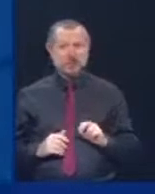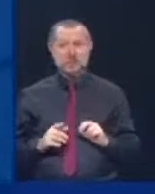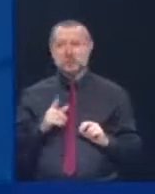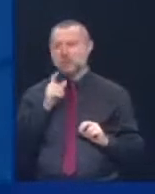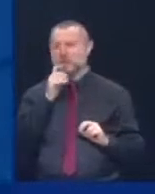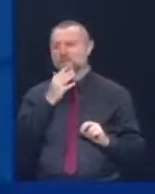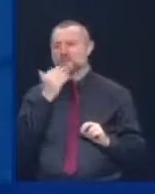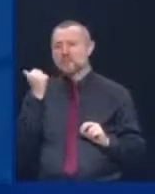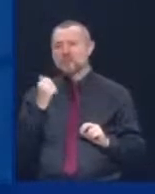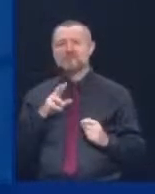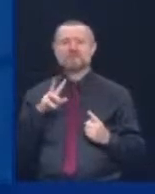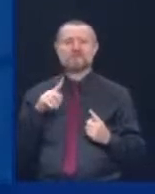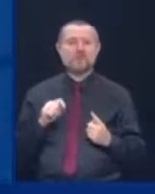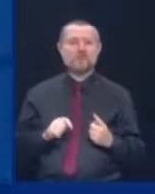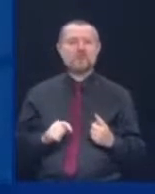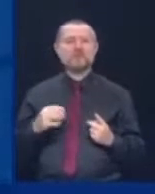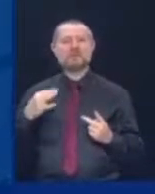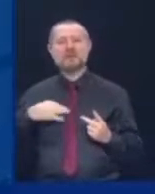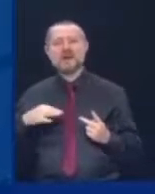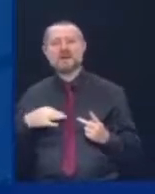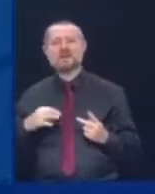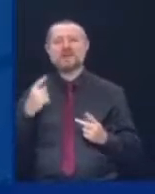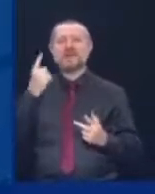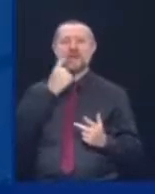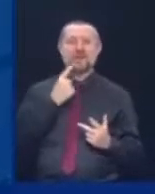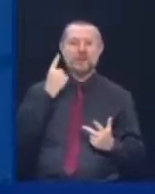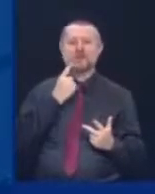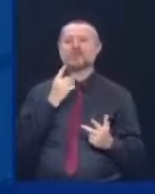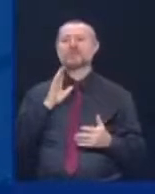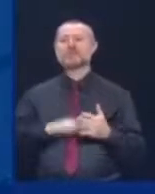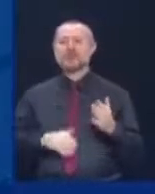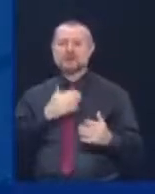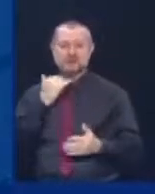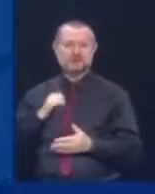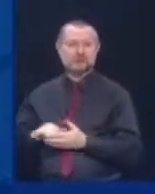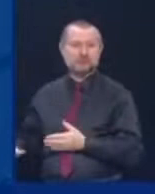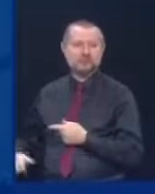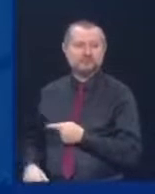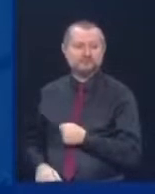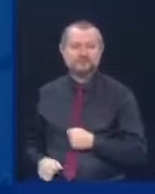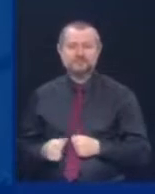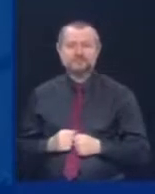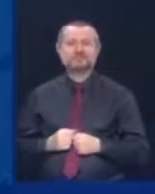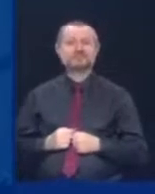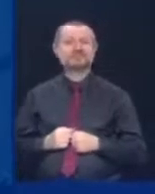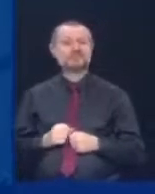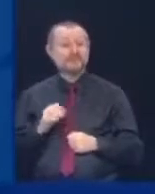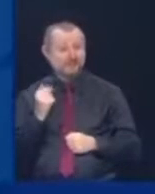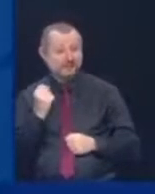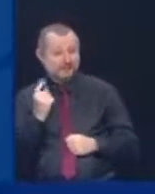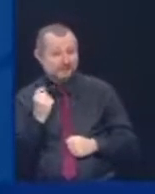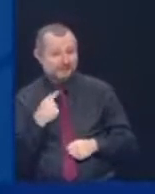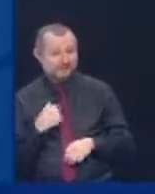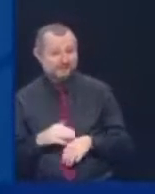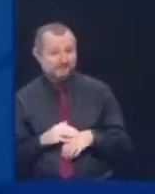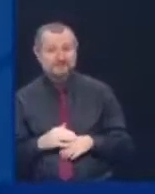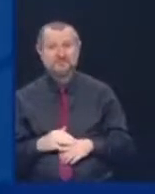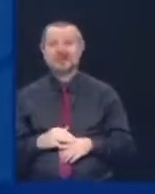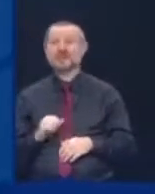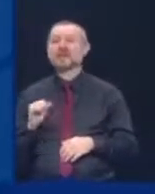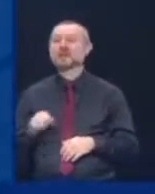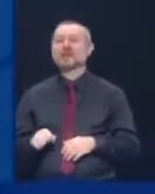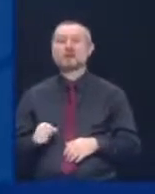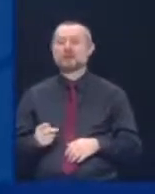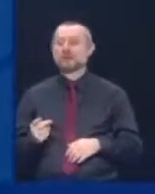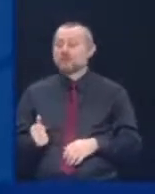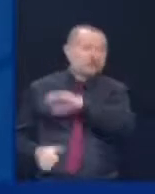Maine, and Hawaii are lower than us. But that can change in an